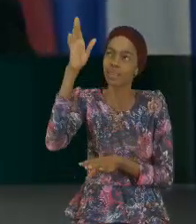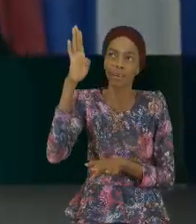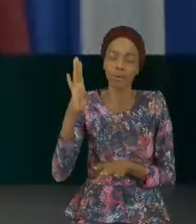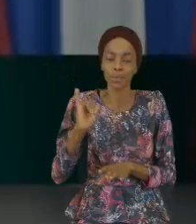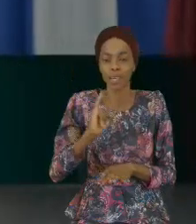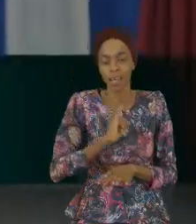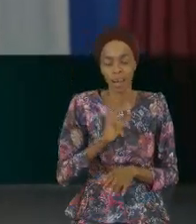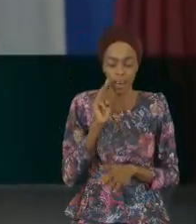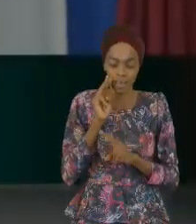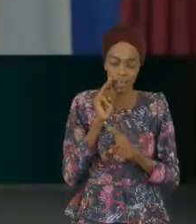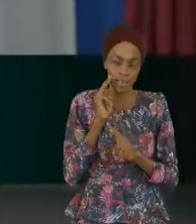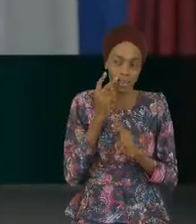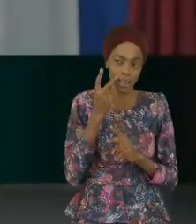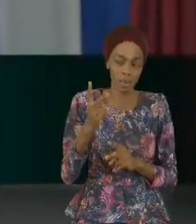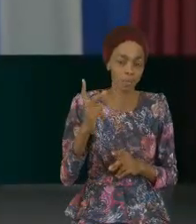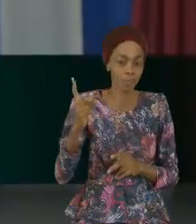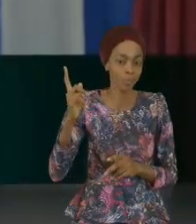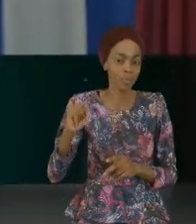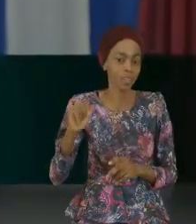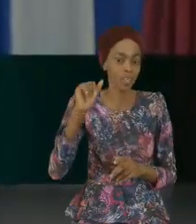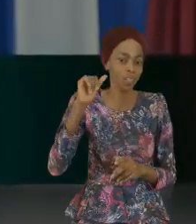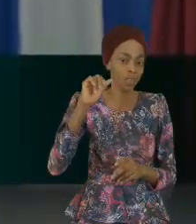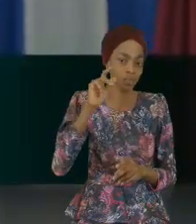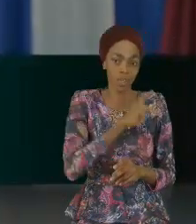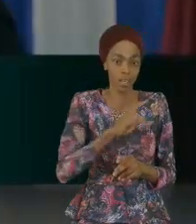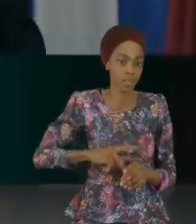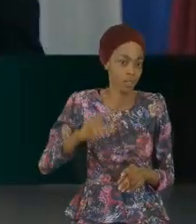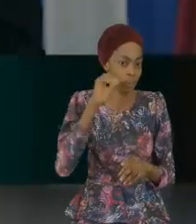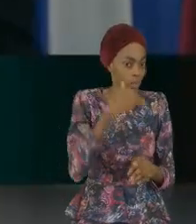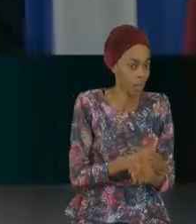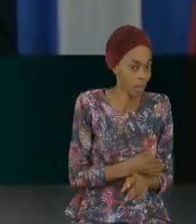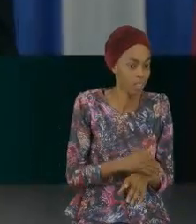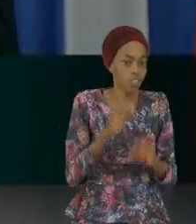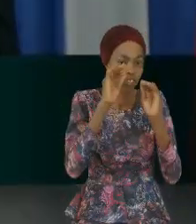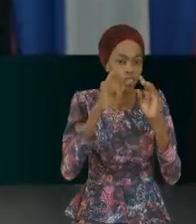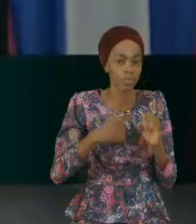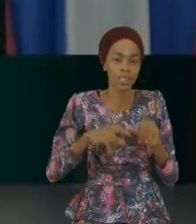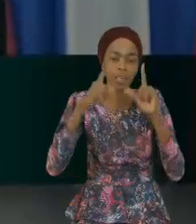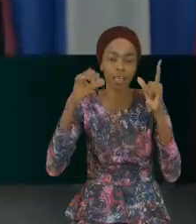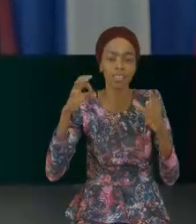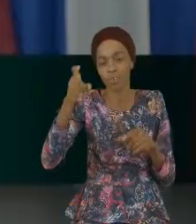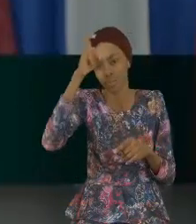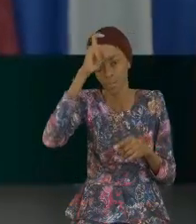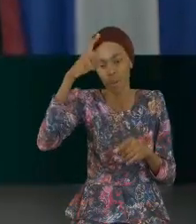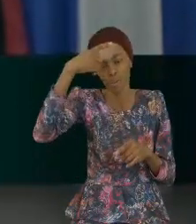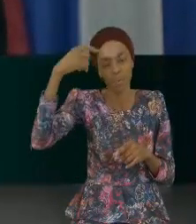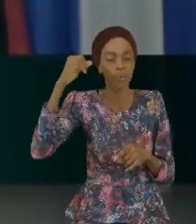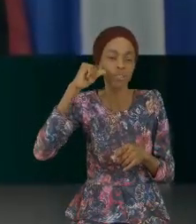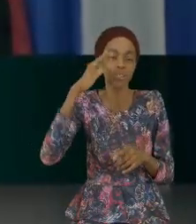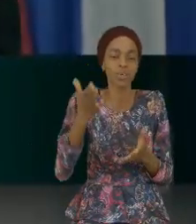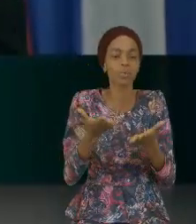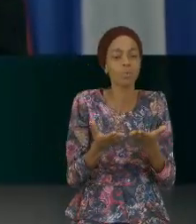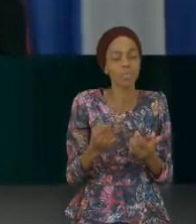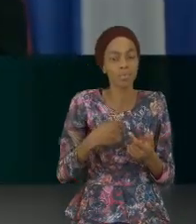Pharaoh's daughter teaching me the language of Egypt because she wants me to be the one that